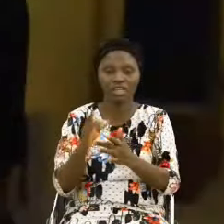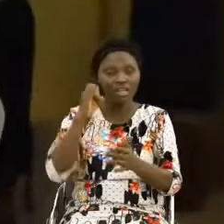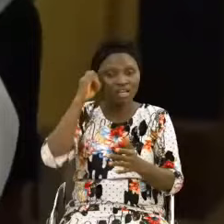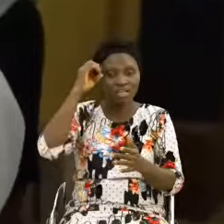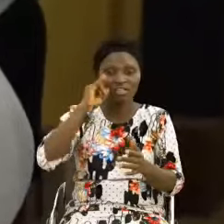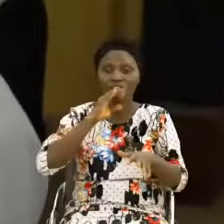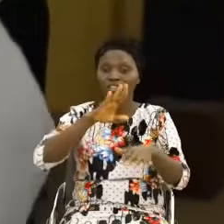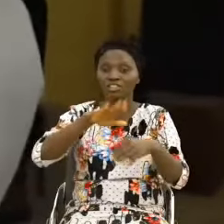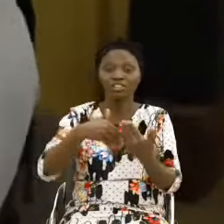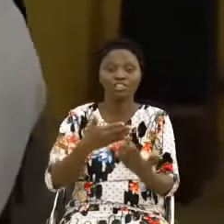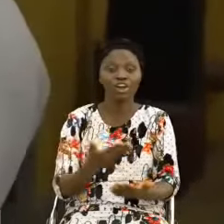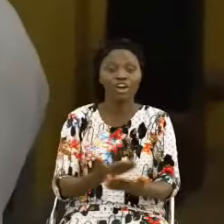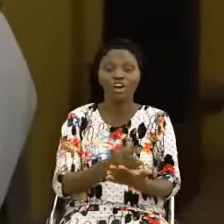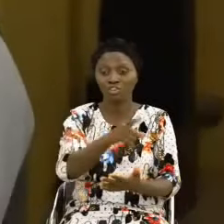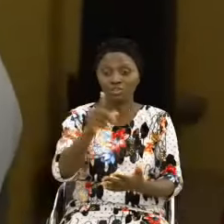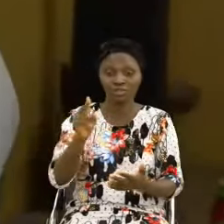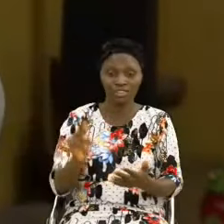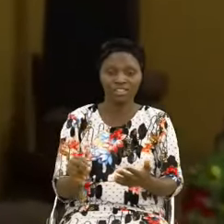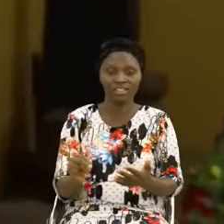need.